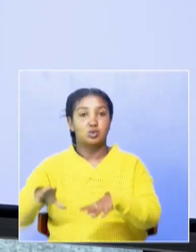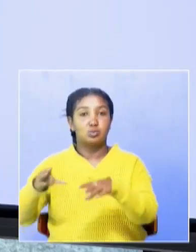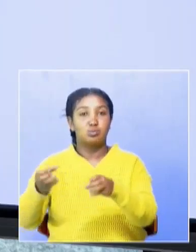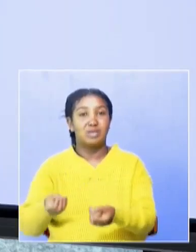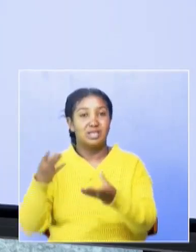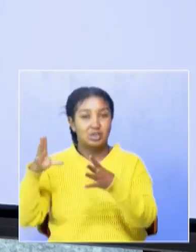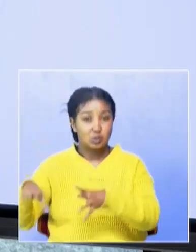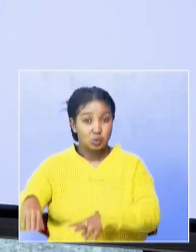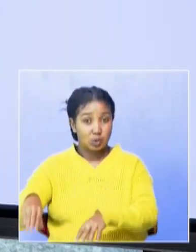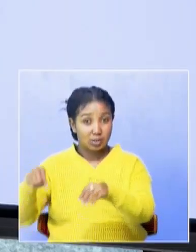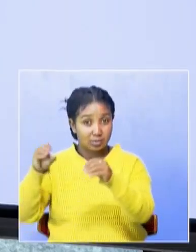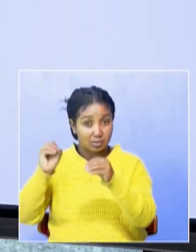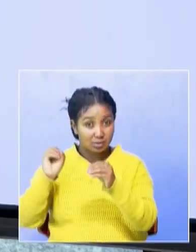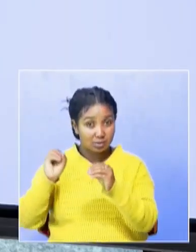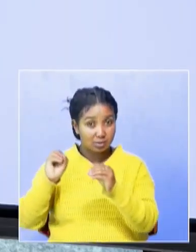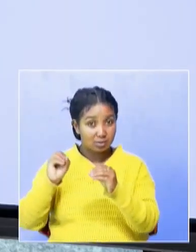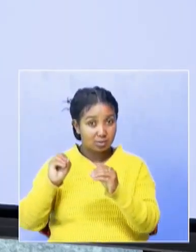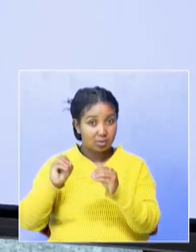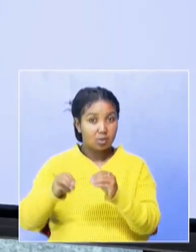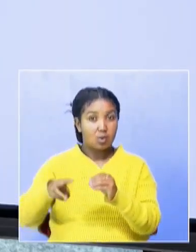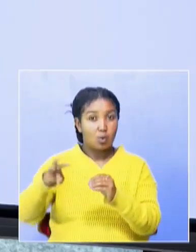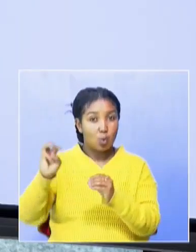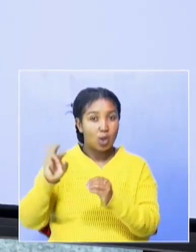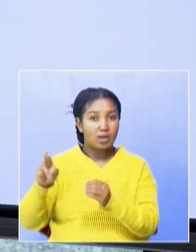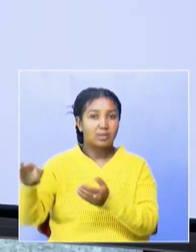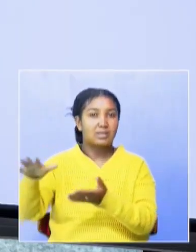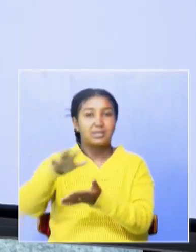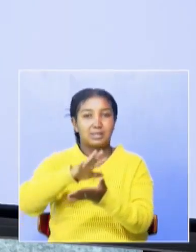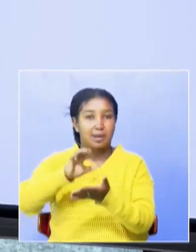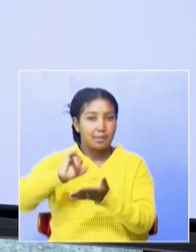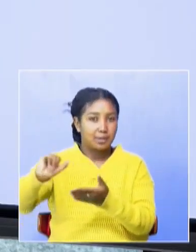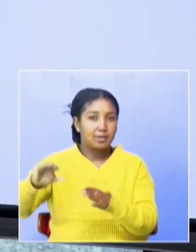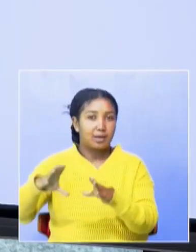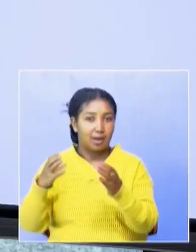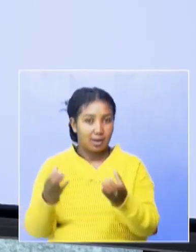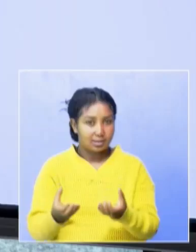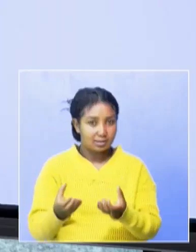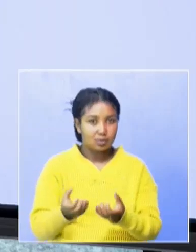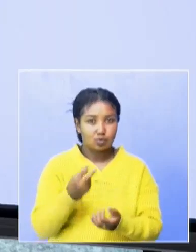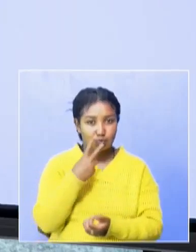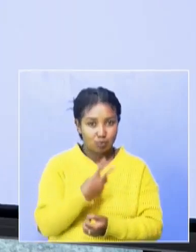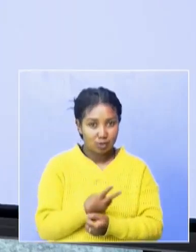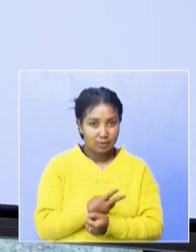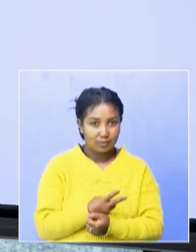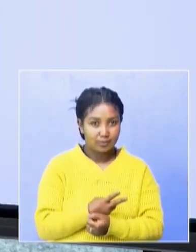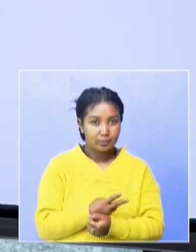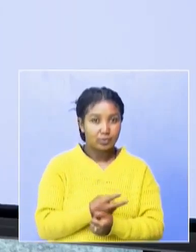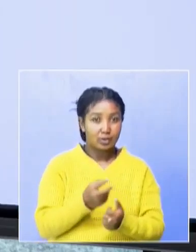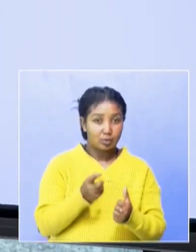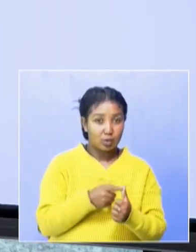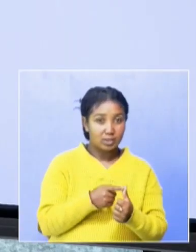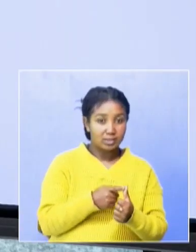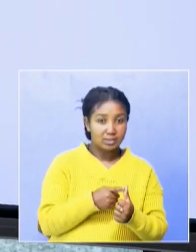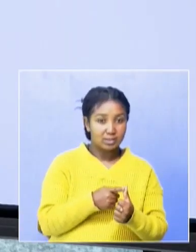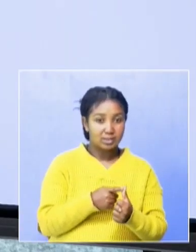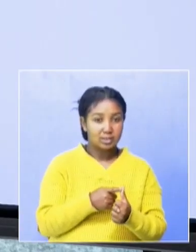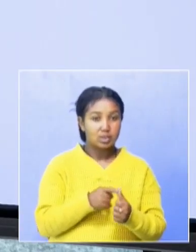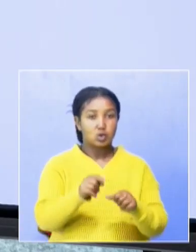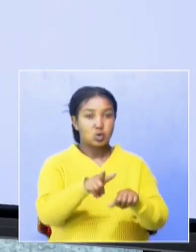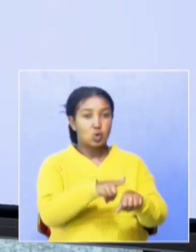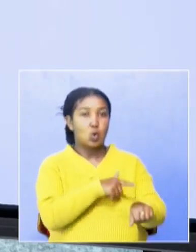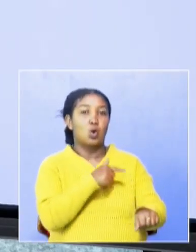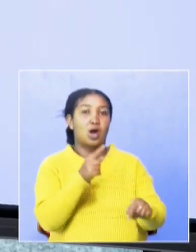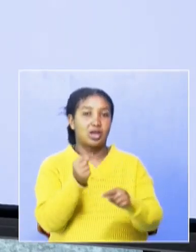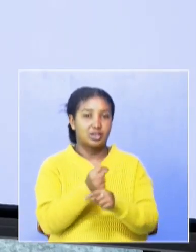Many students were disturbing the class. Look, this one is long